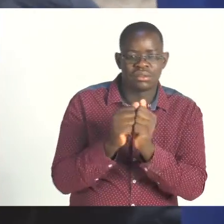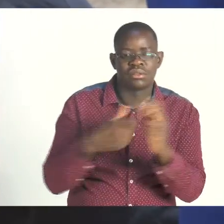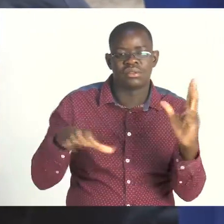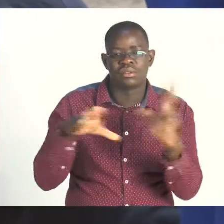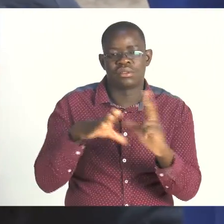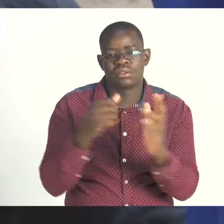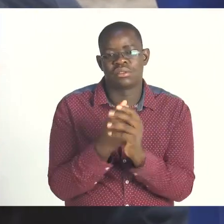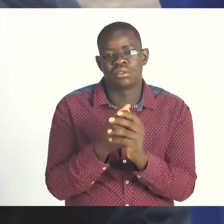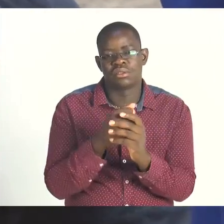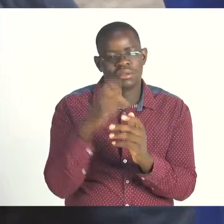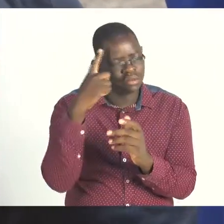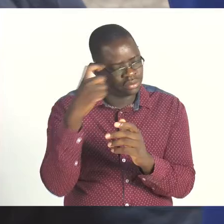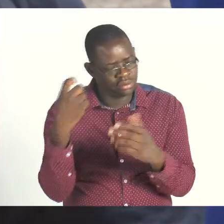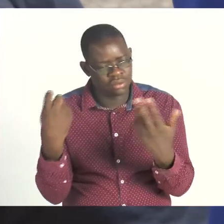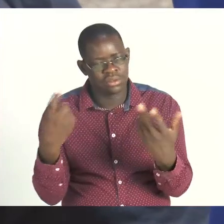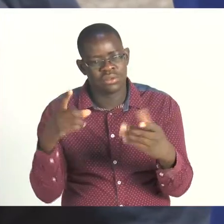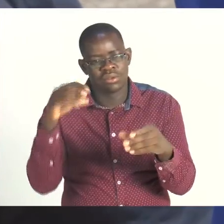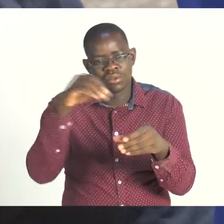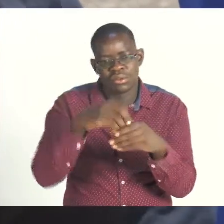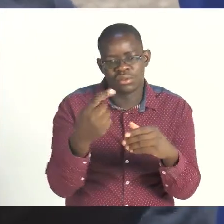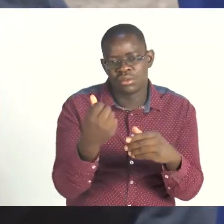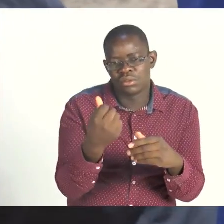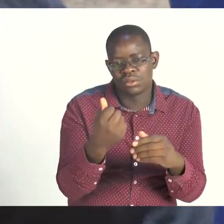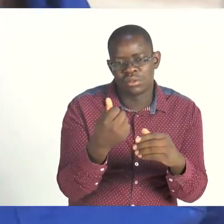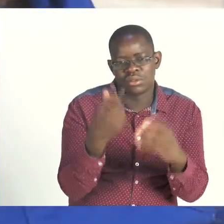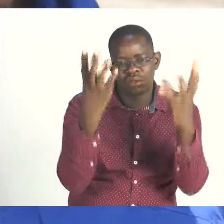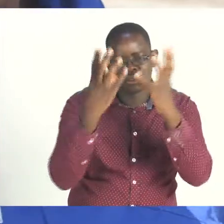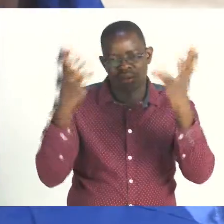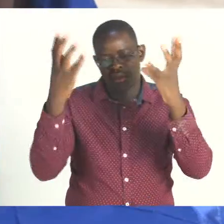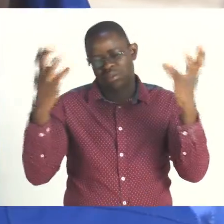What do you suggest? We put together money and raise some money for clouds?